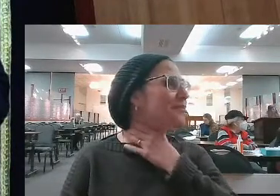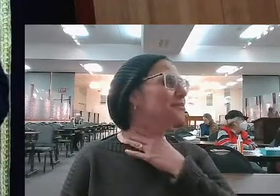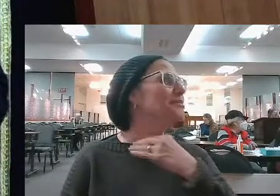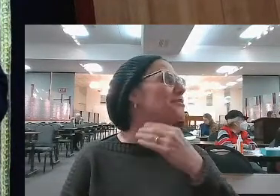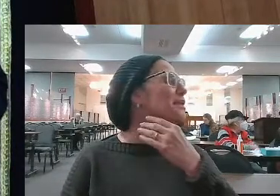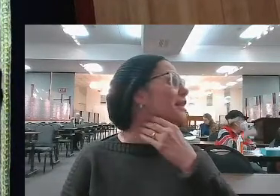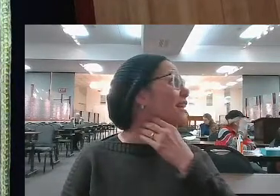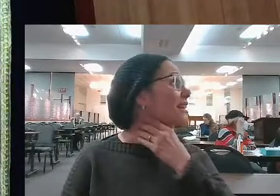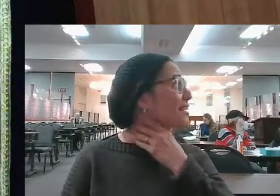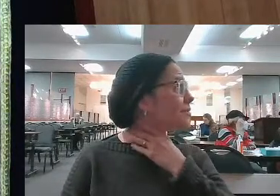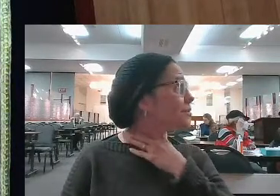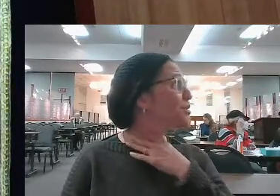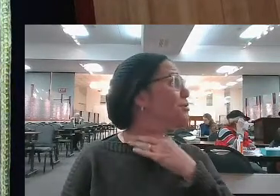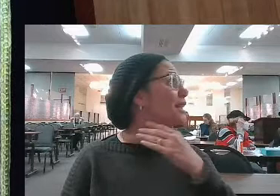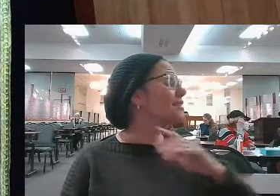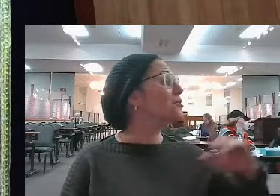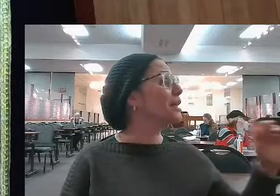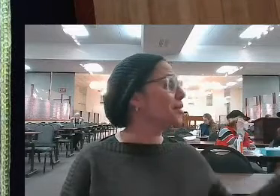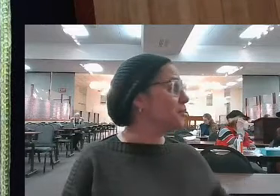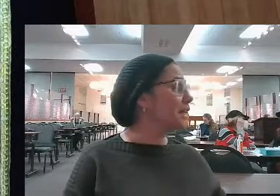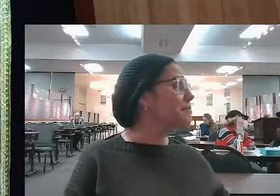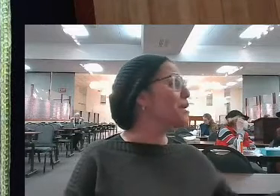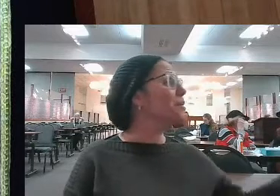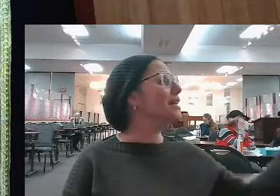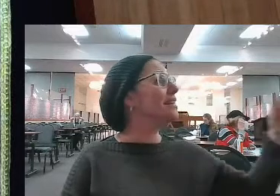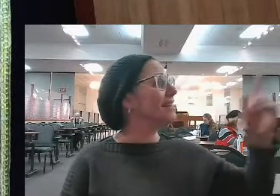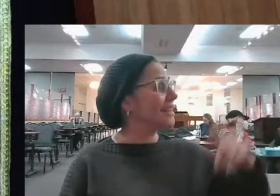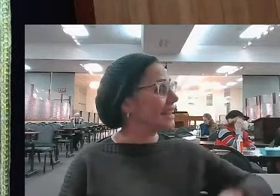Thank you.